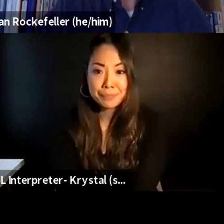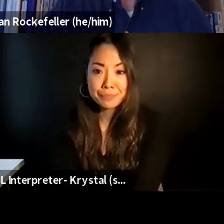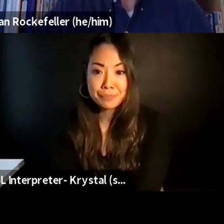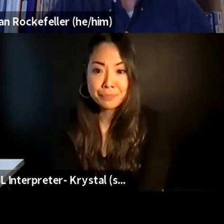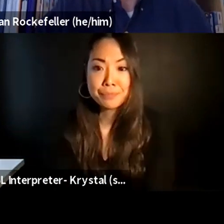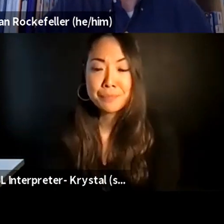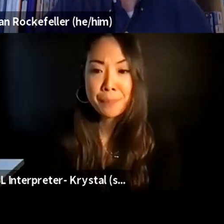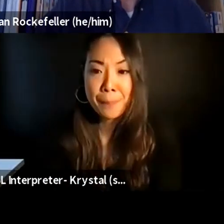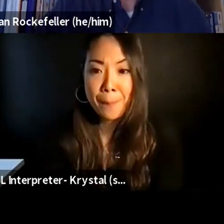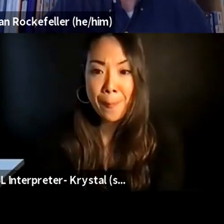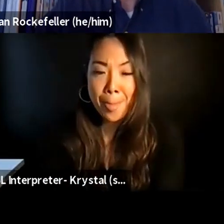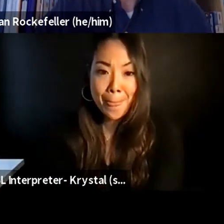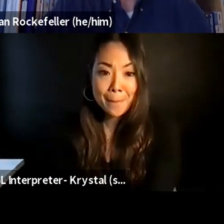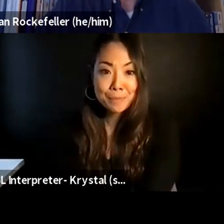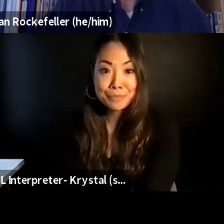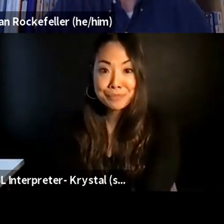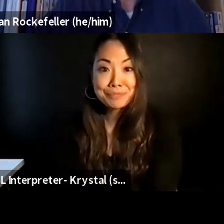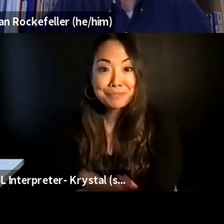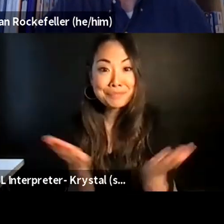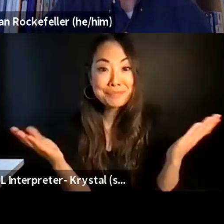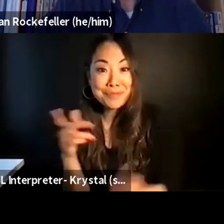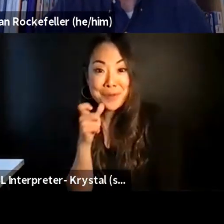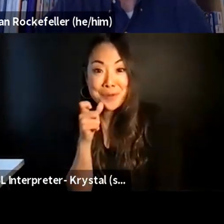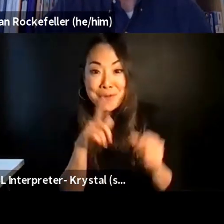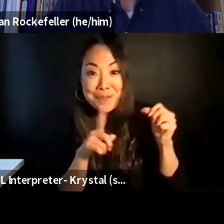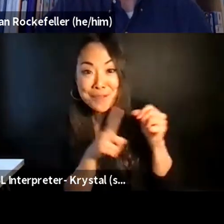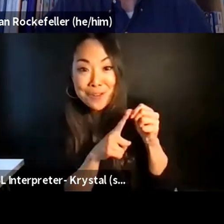Who would like to go first?